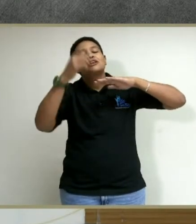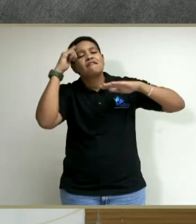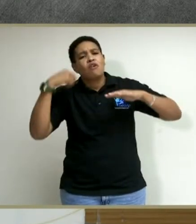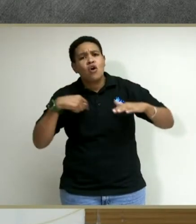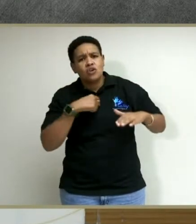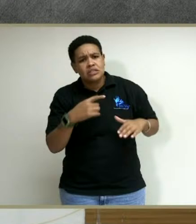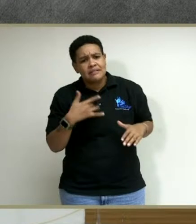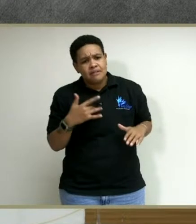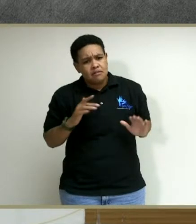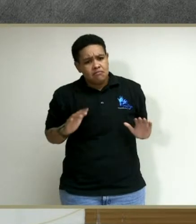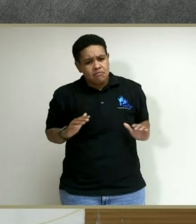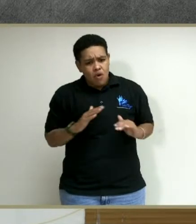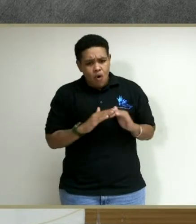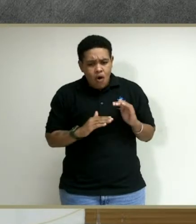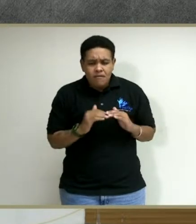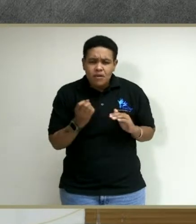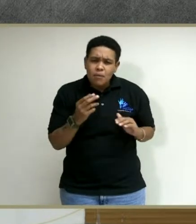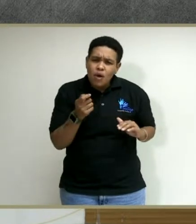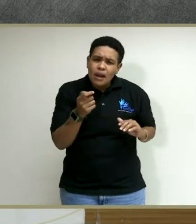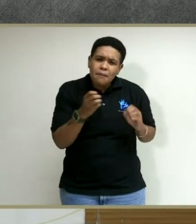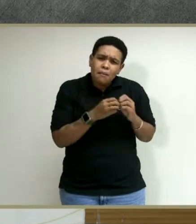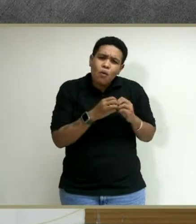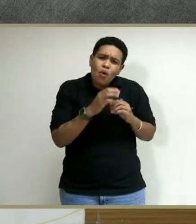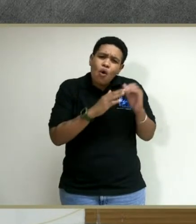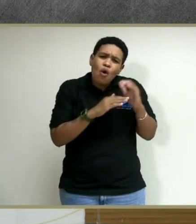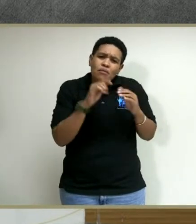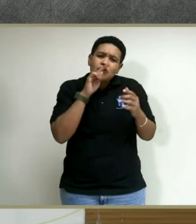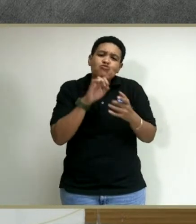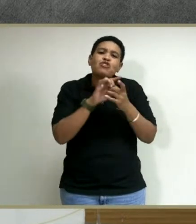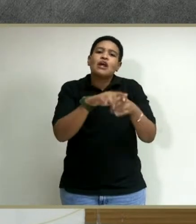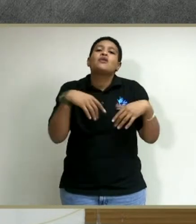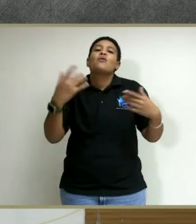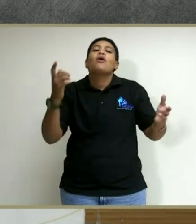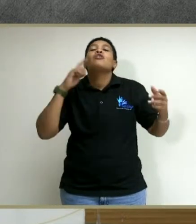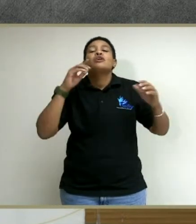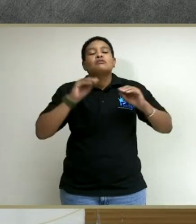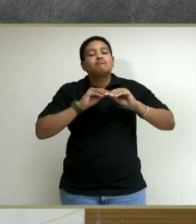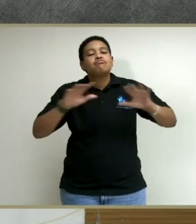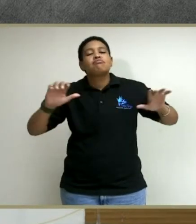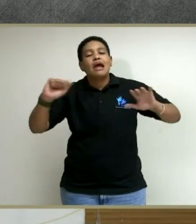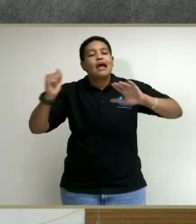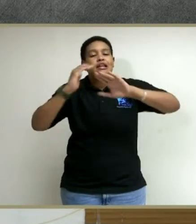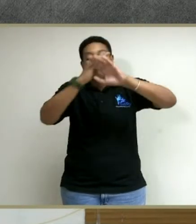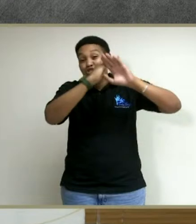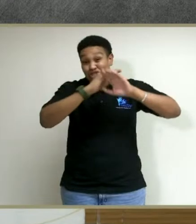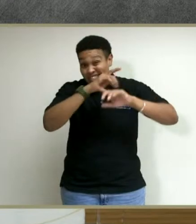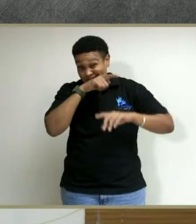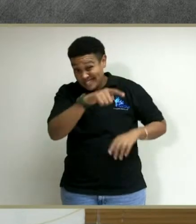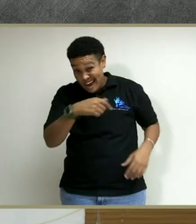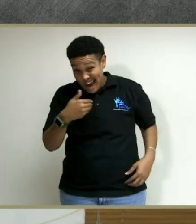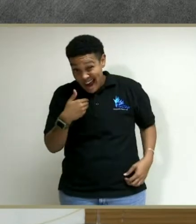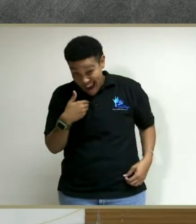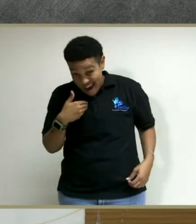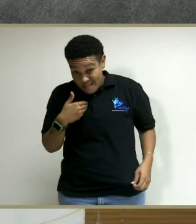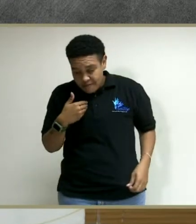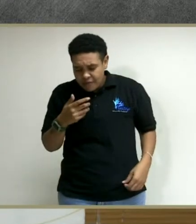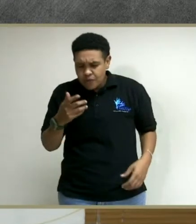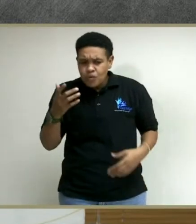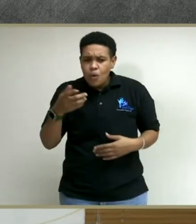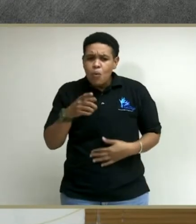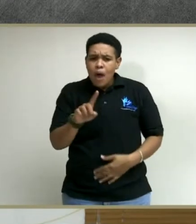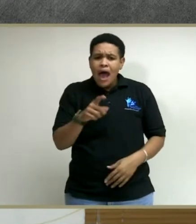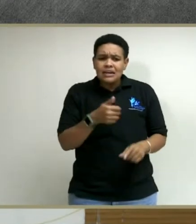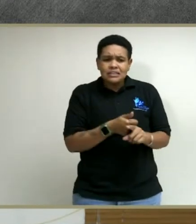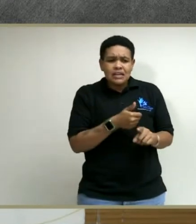feel comfortable, or a little more comfortable in terms of releasing any restrictions that there are. So while it is